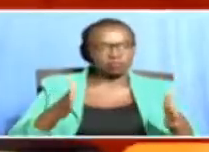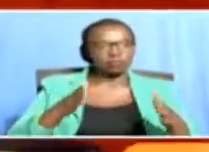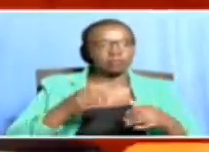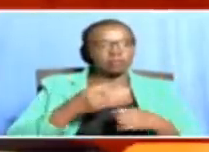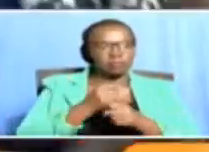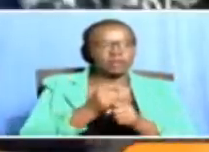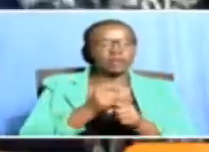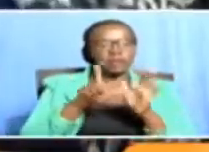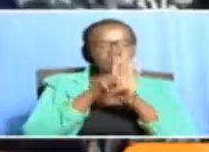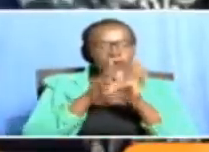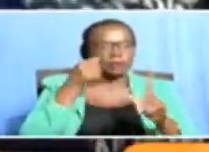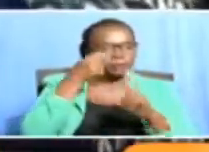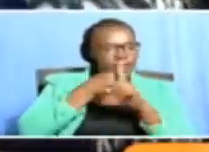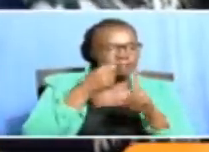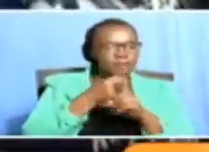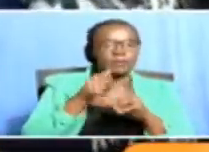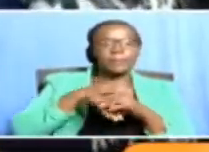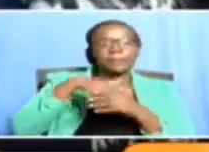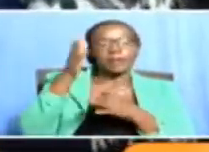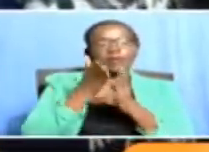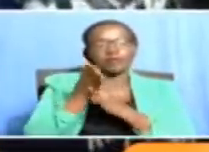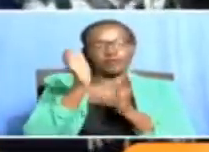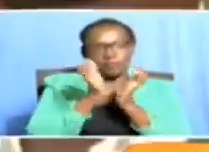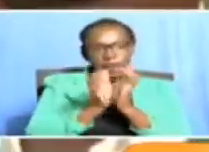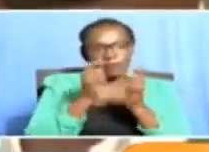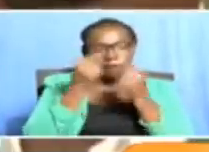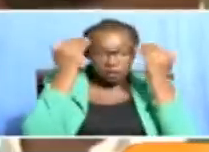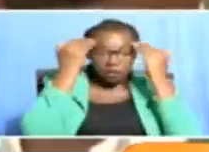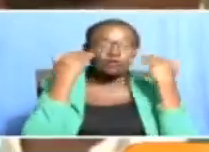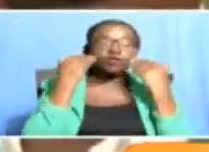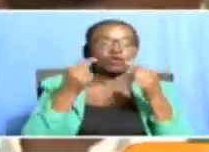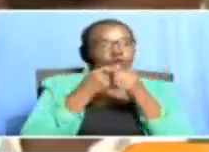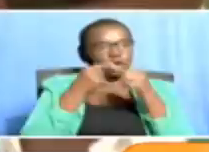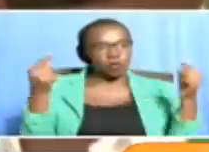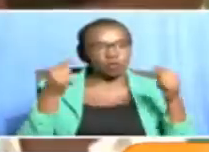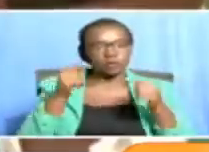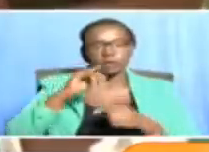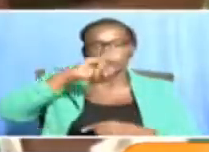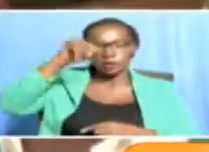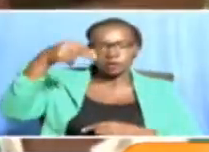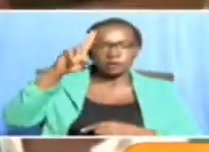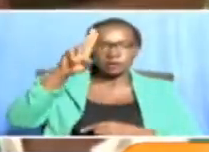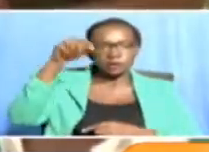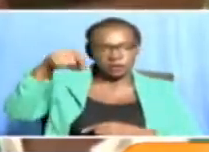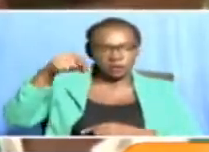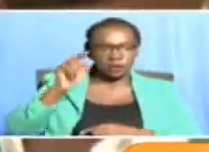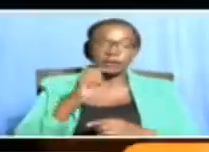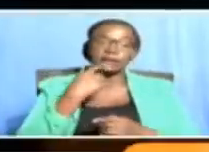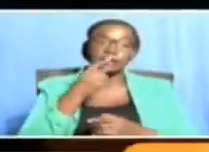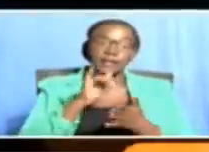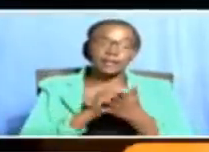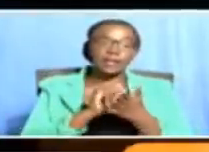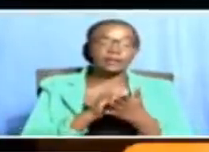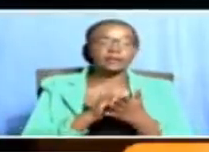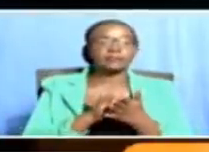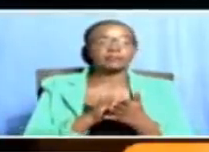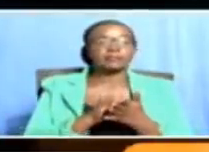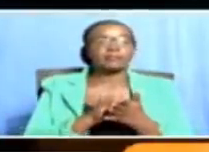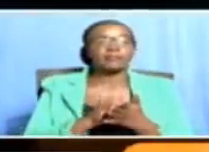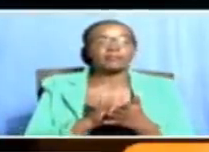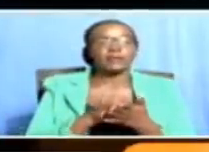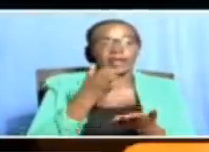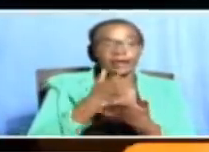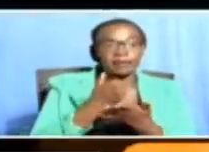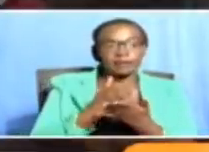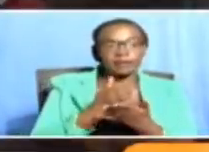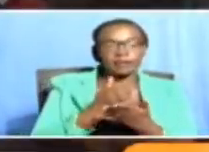released on bail, a plea the prosecution strongly opposes. According to Maribe's statement, however, based on an affidavit presented in court,